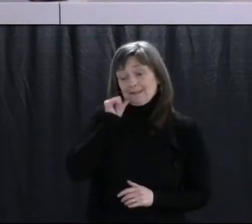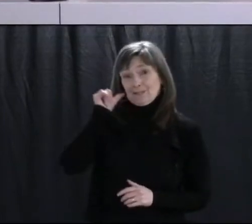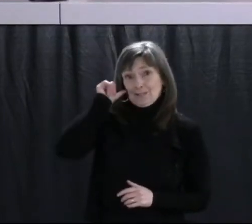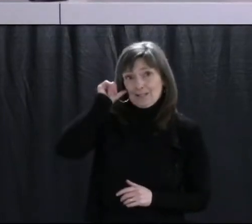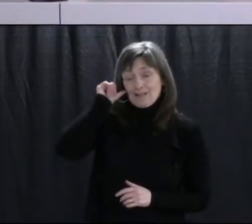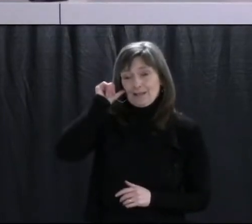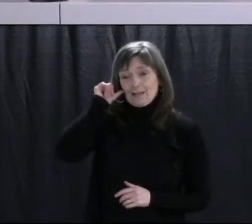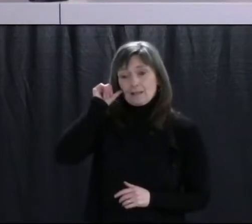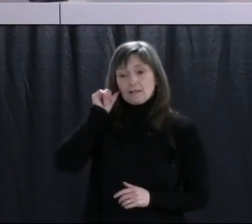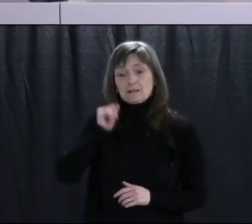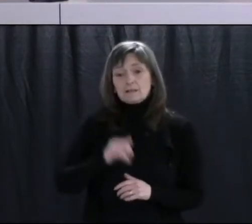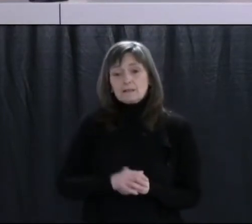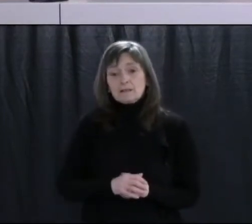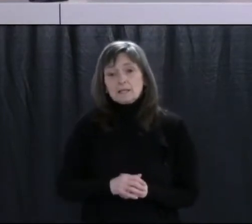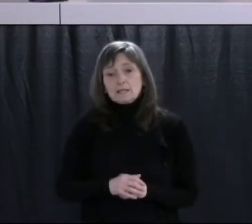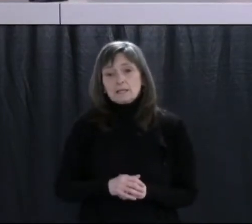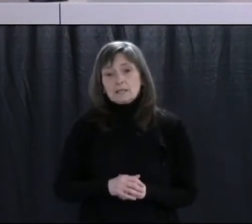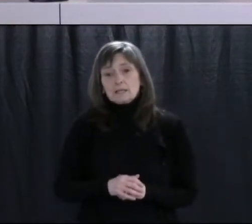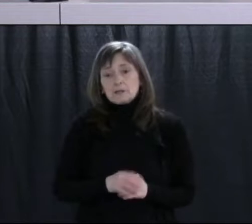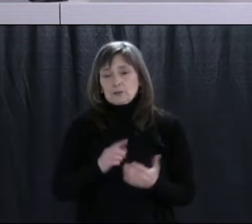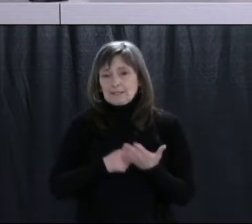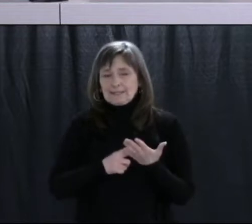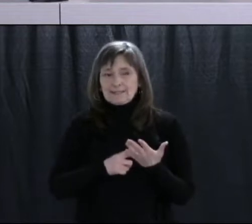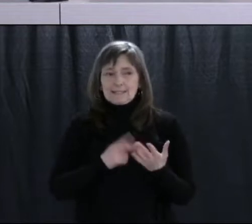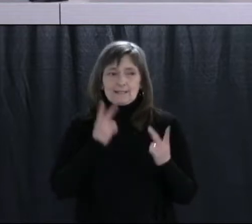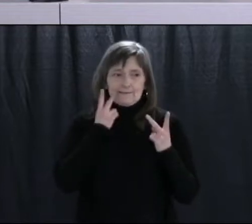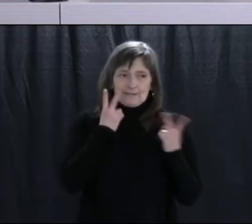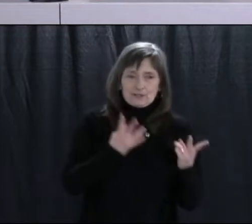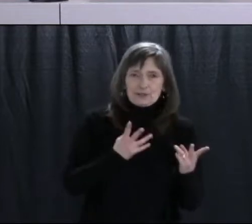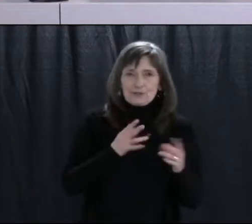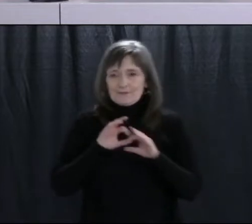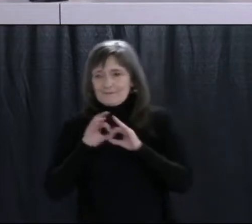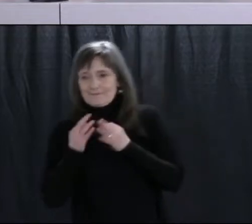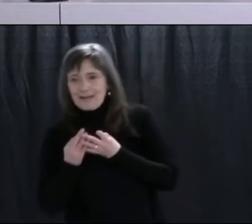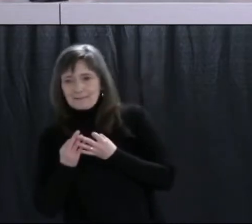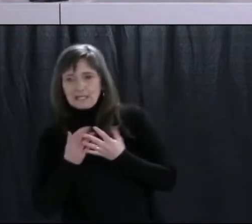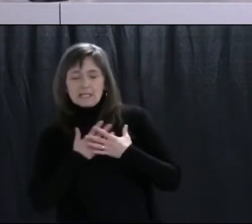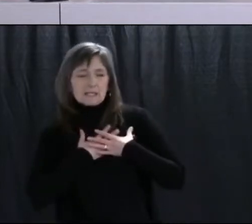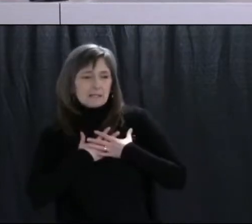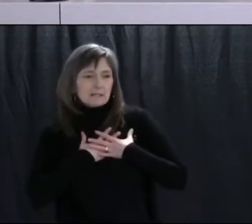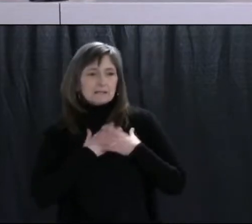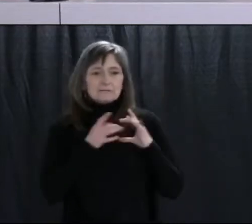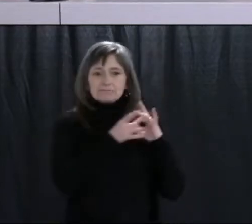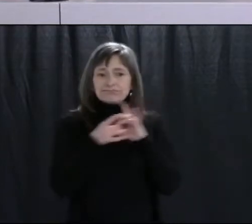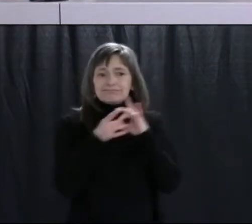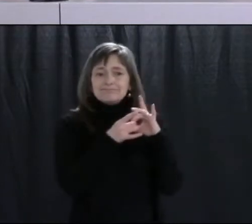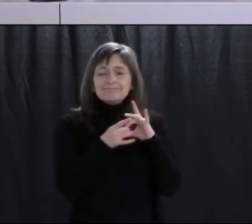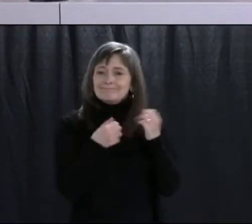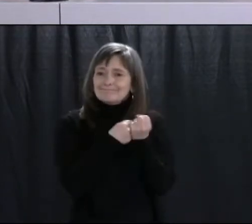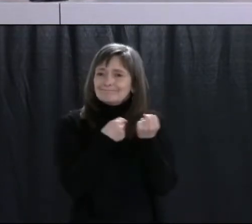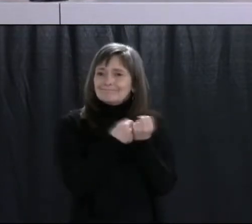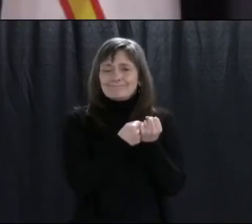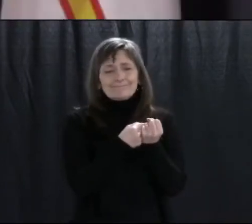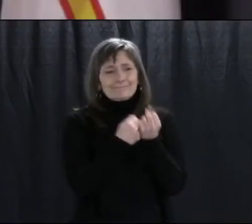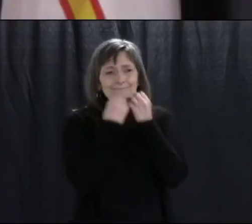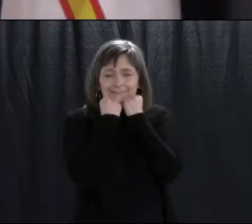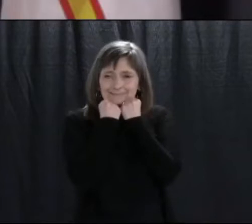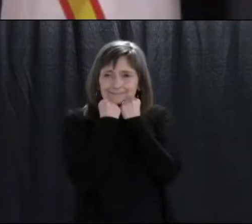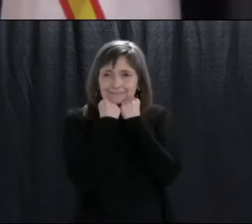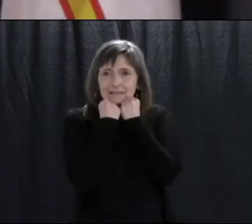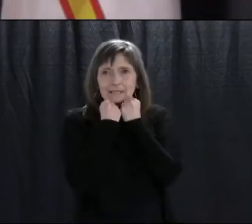we talked about the impact on visitors and family members being able to visit their loved ones in long-term care sites. But